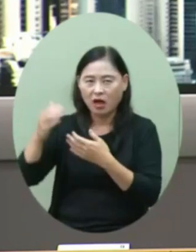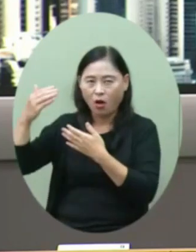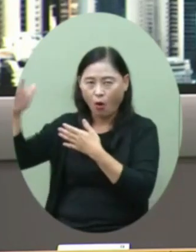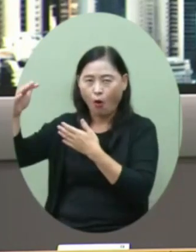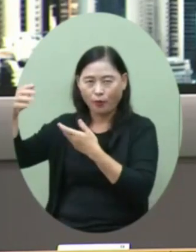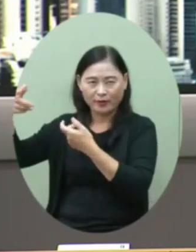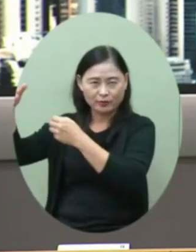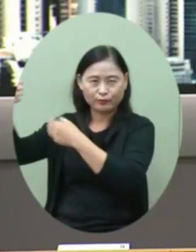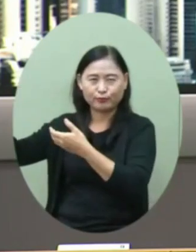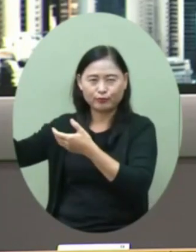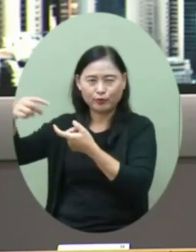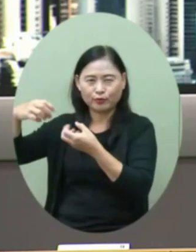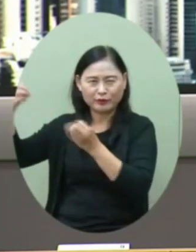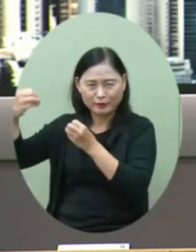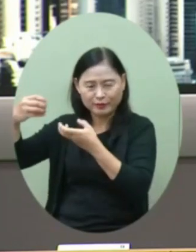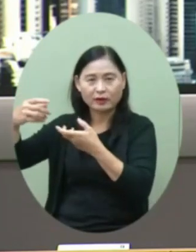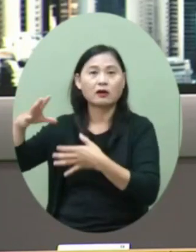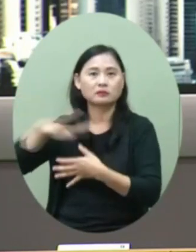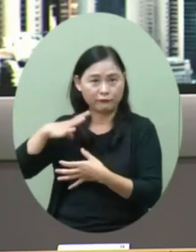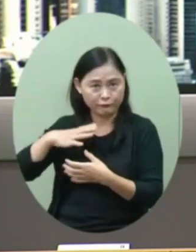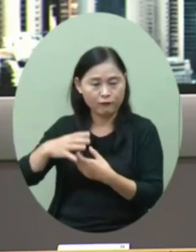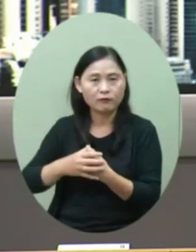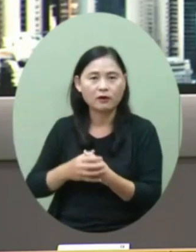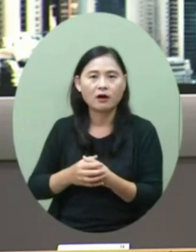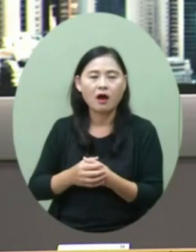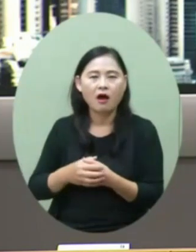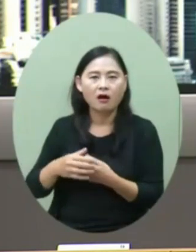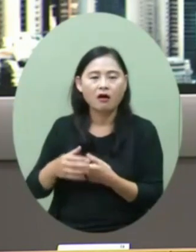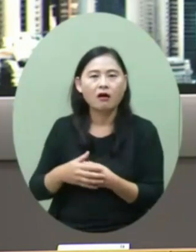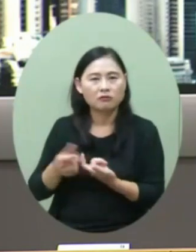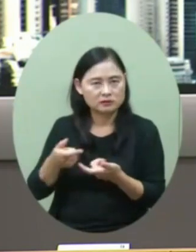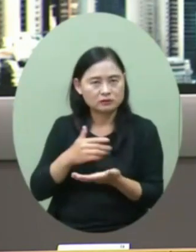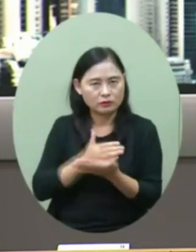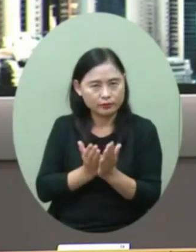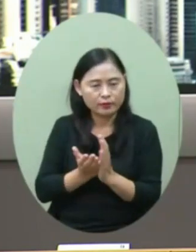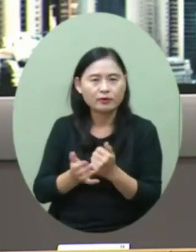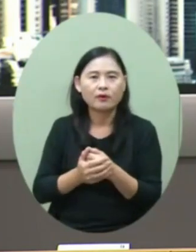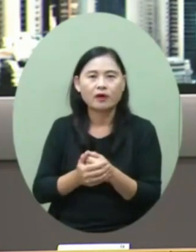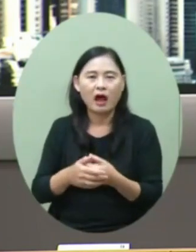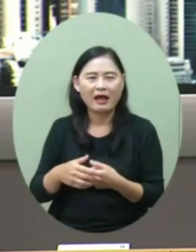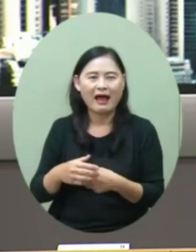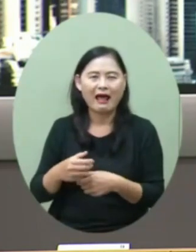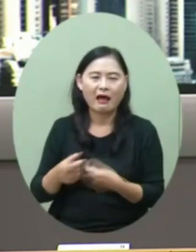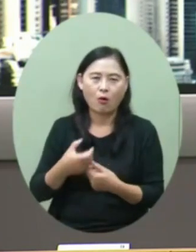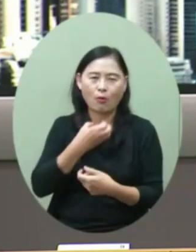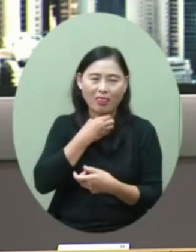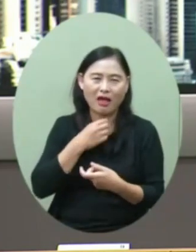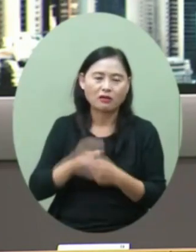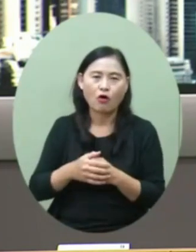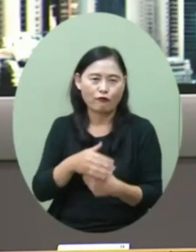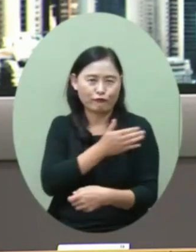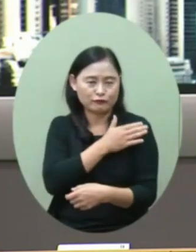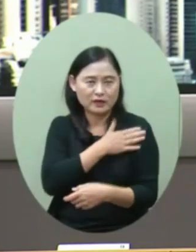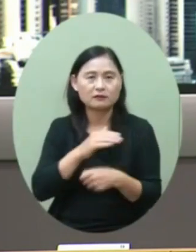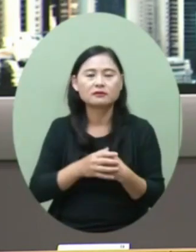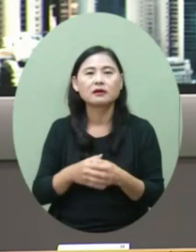or diplomacy is involved, and the SL government's ability alone cannot investigate